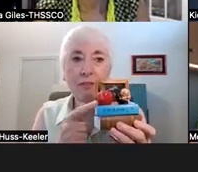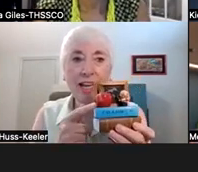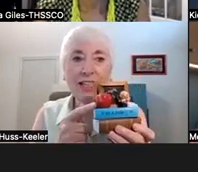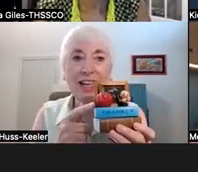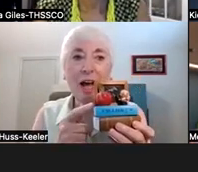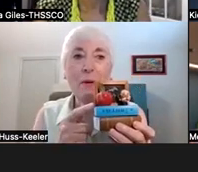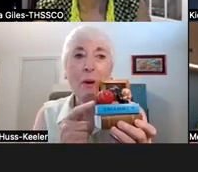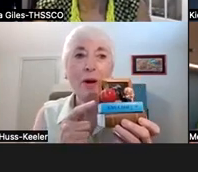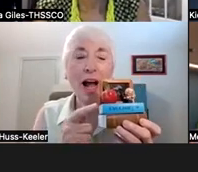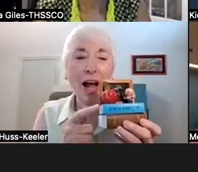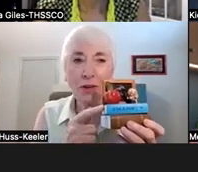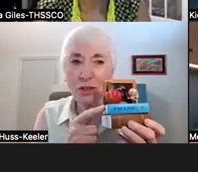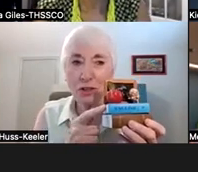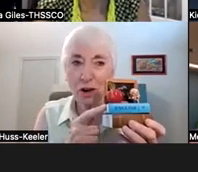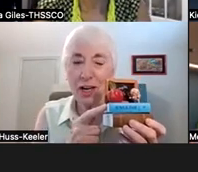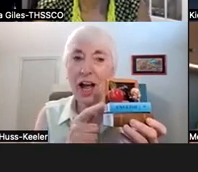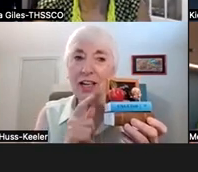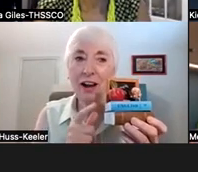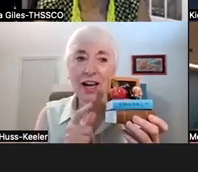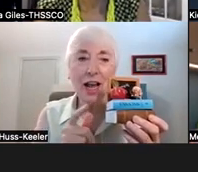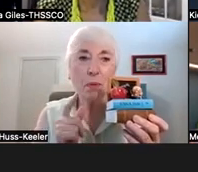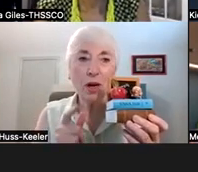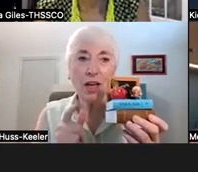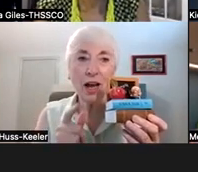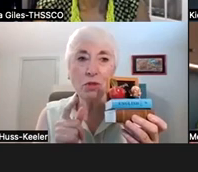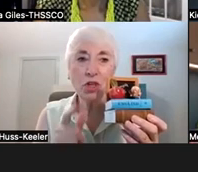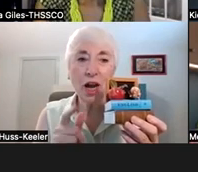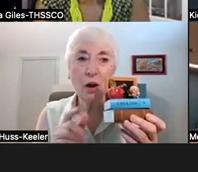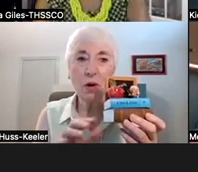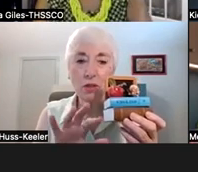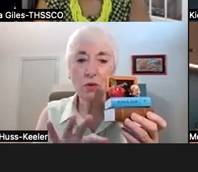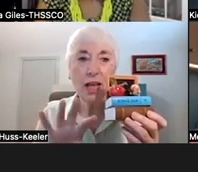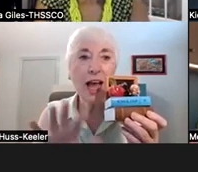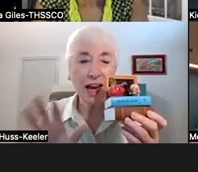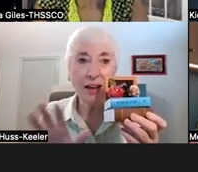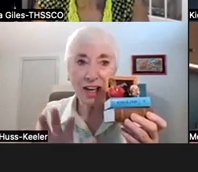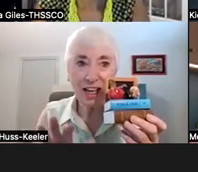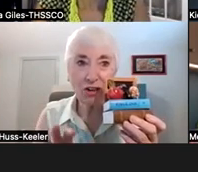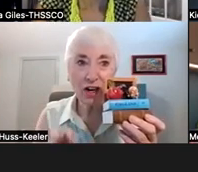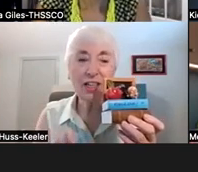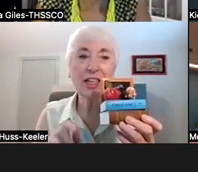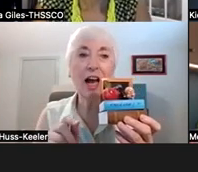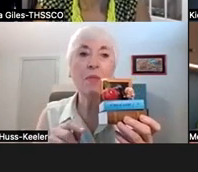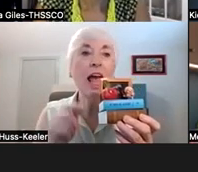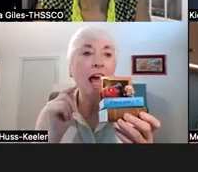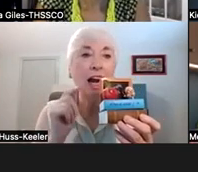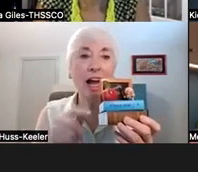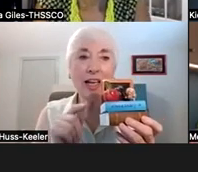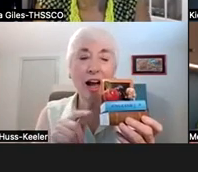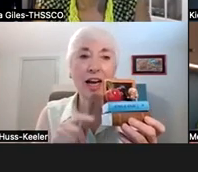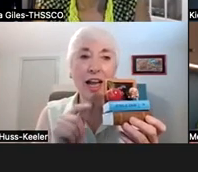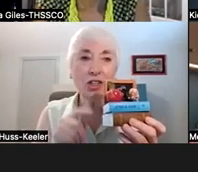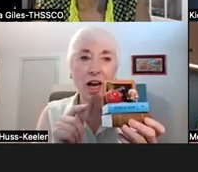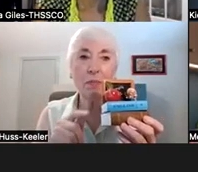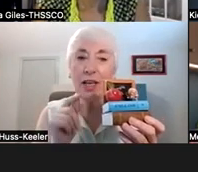But this, when I first started, I got a part-time job, they had half-day kindergarten at the time. And